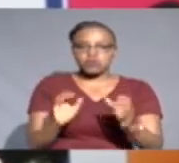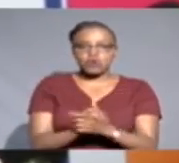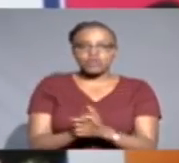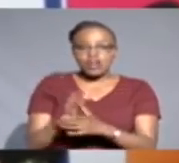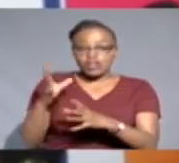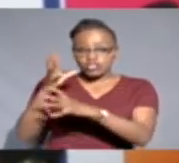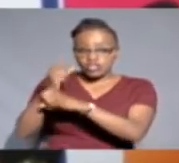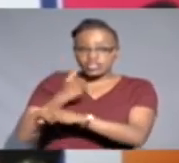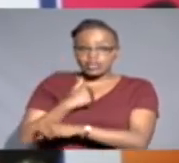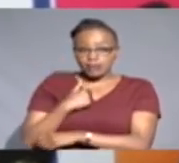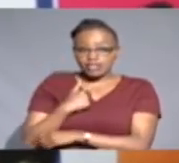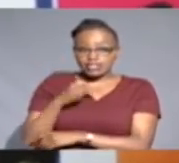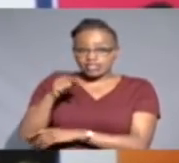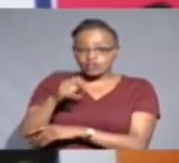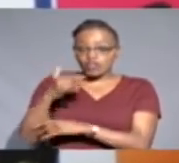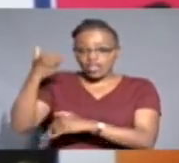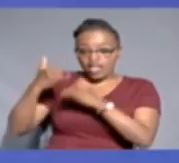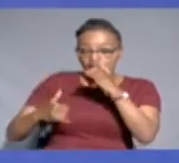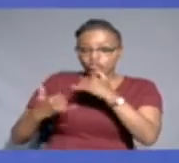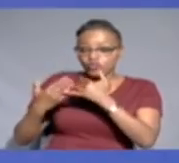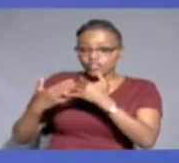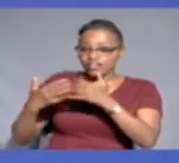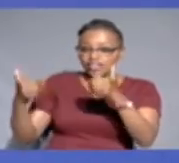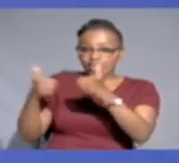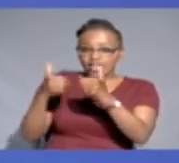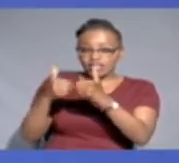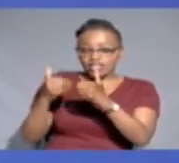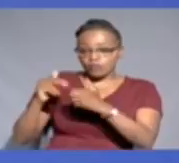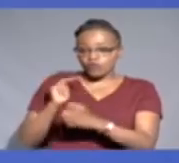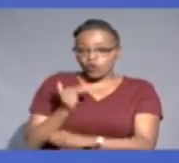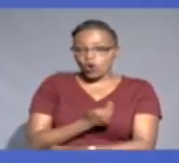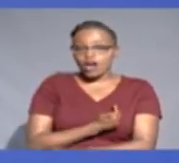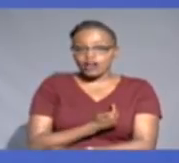me when it will be the end of the tournament for us, but